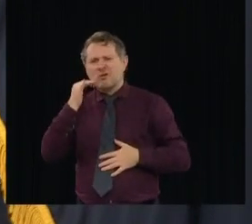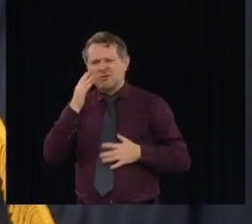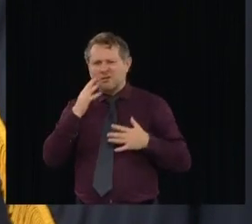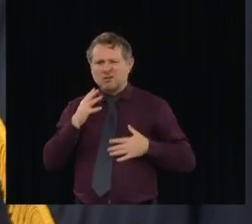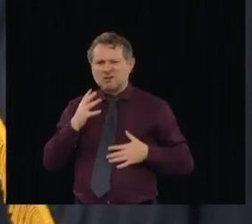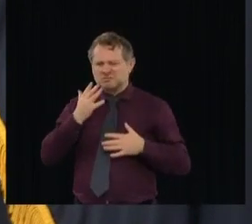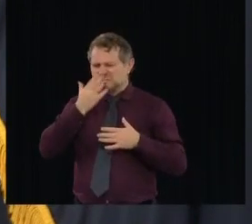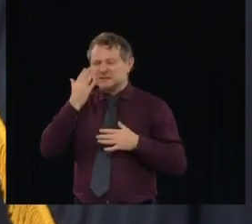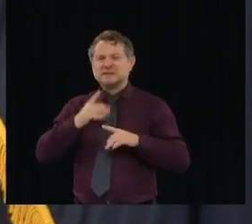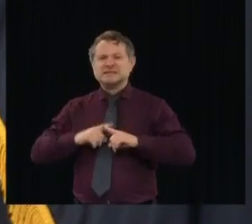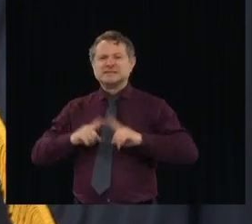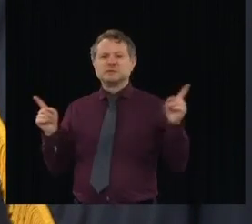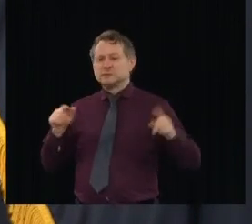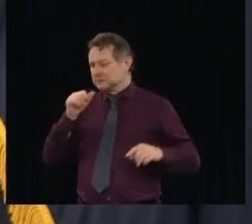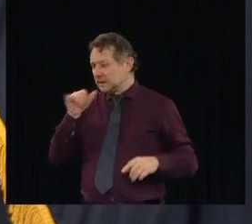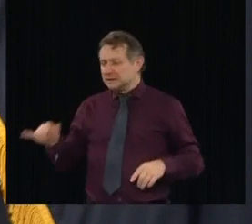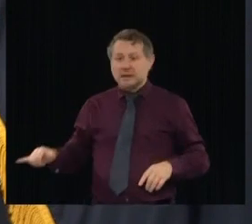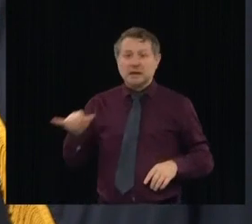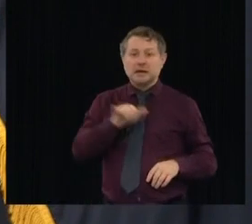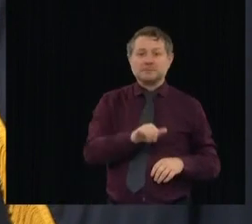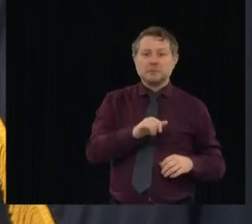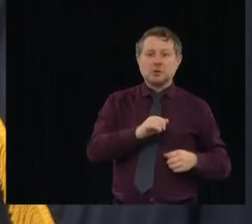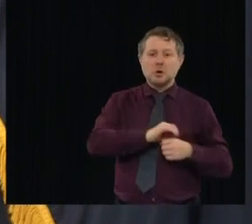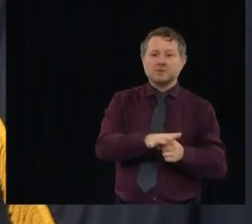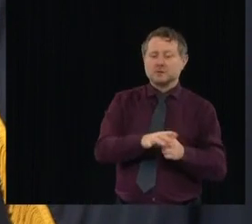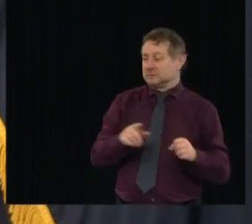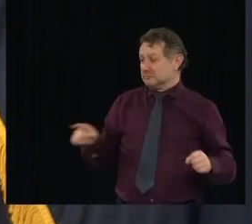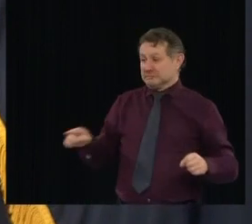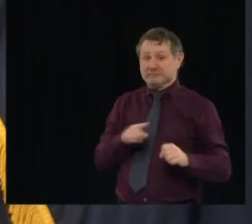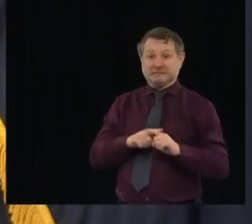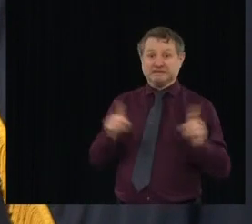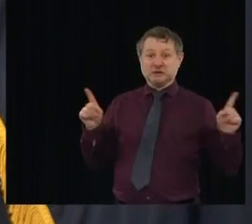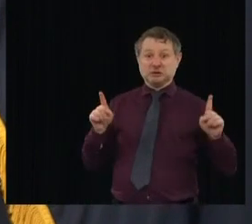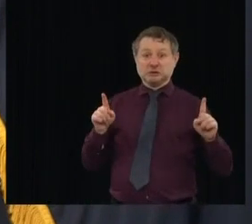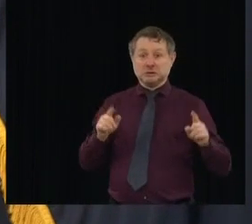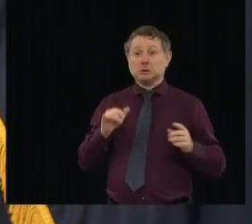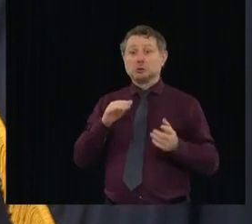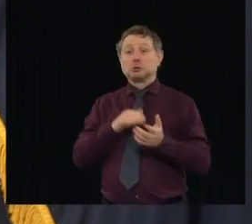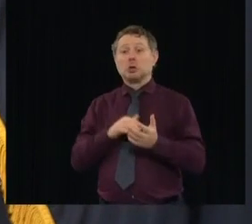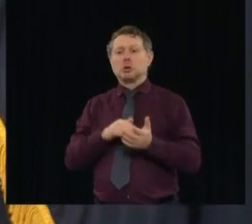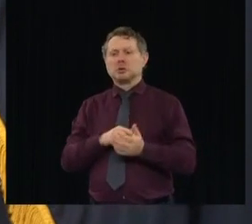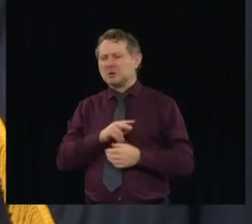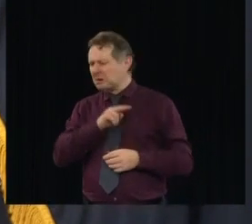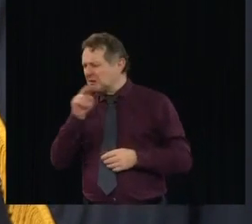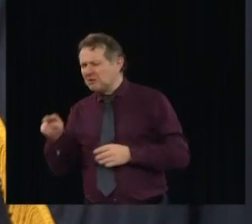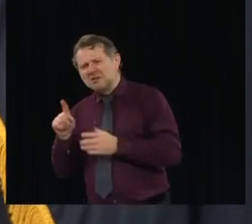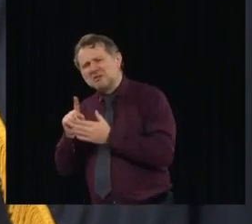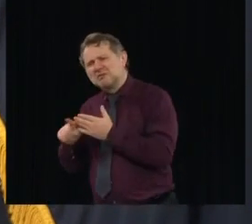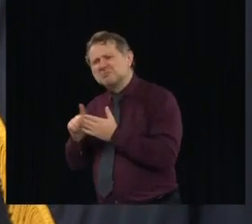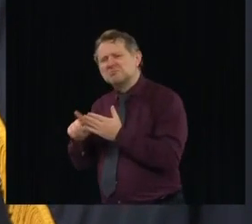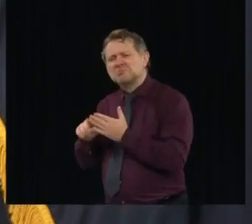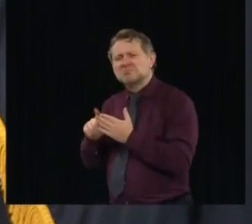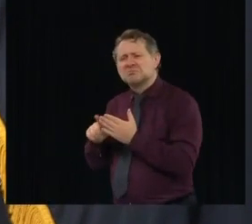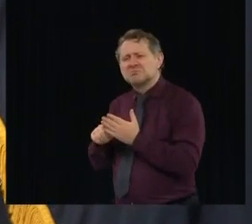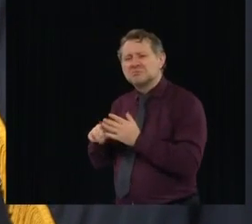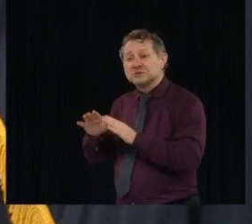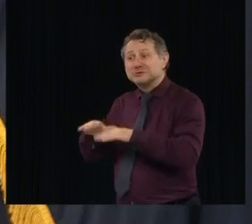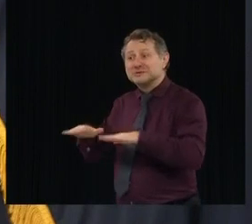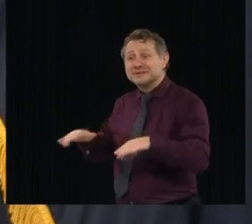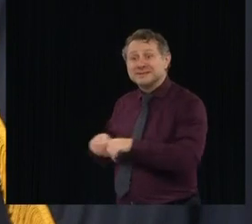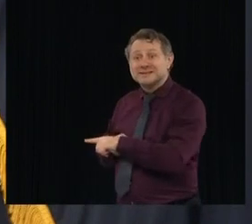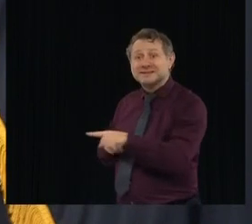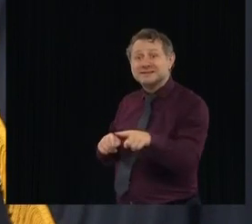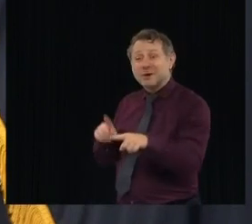went back and checked, the overwhelming number of children tested